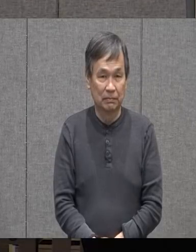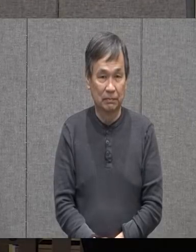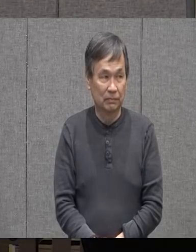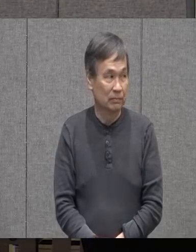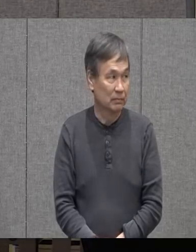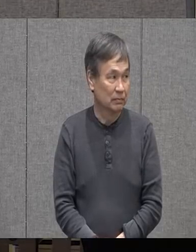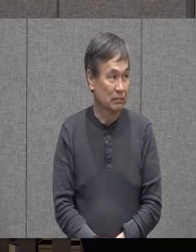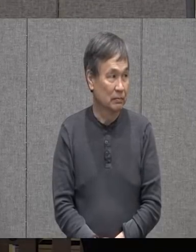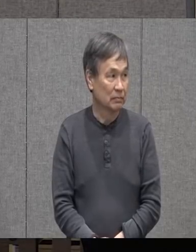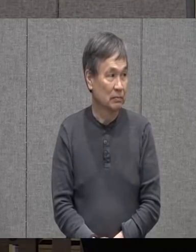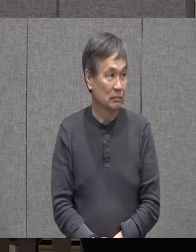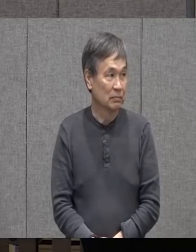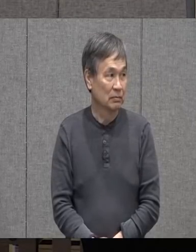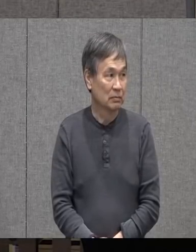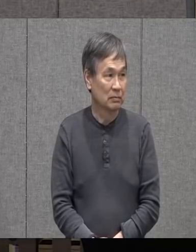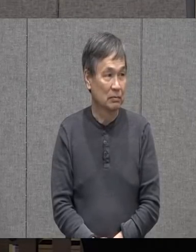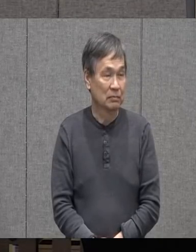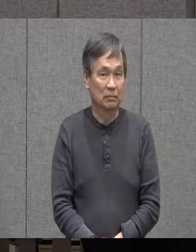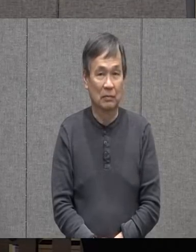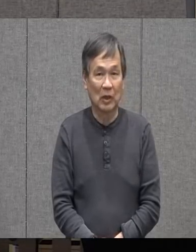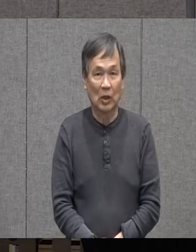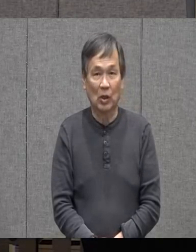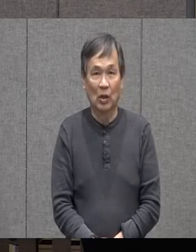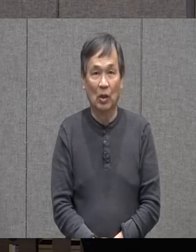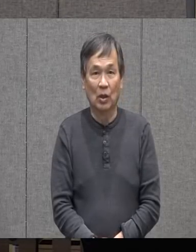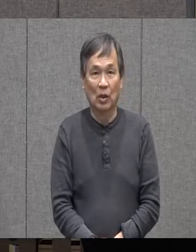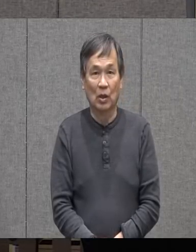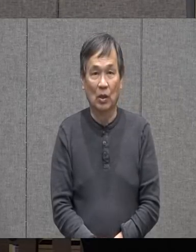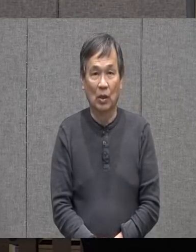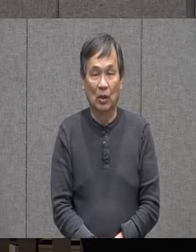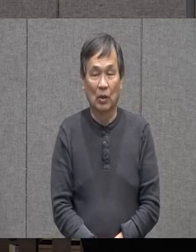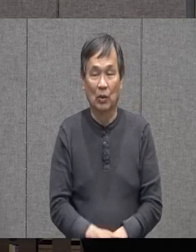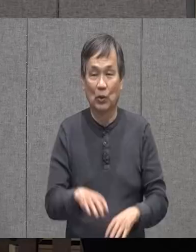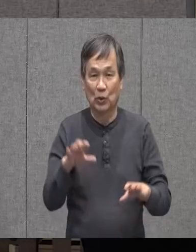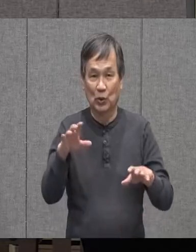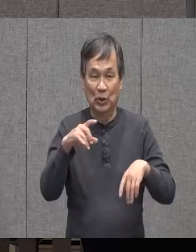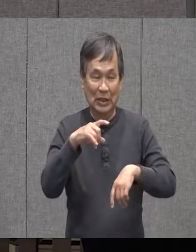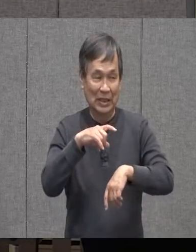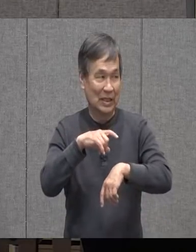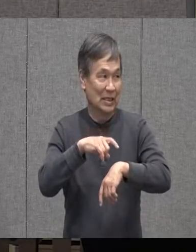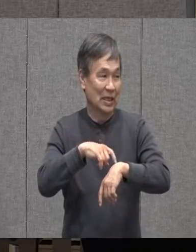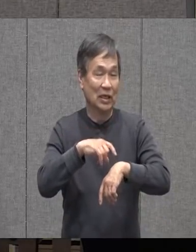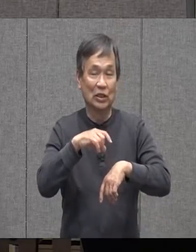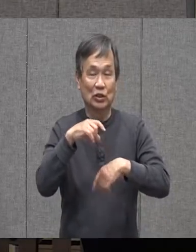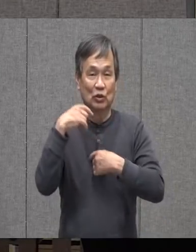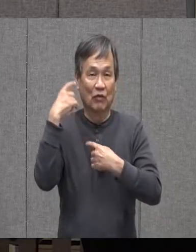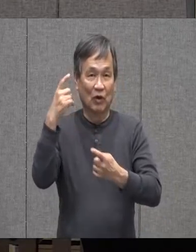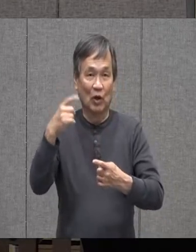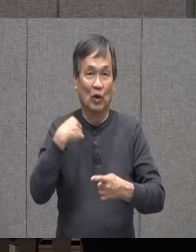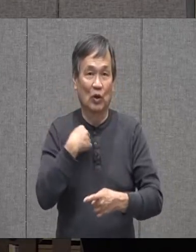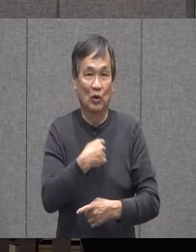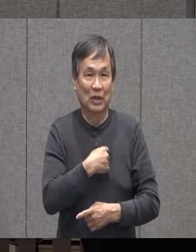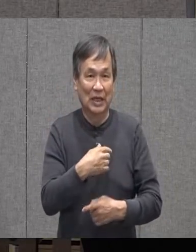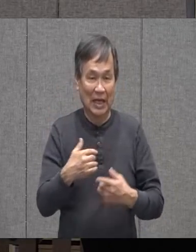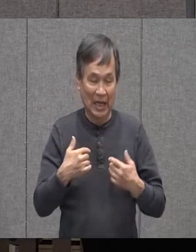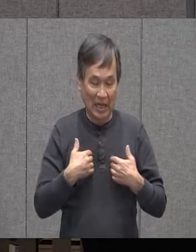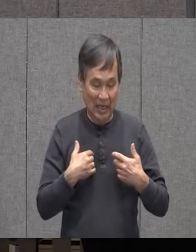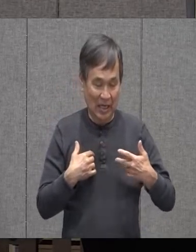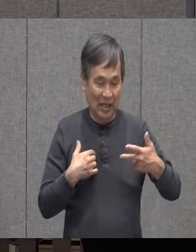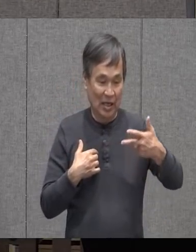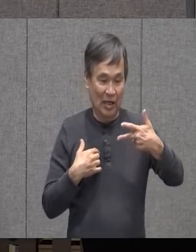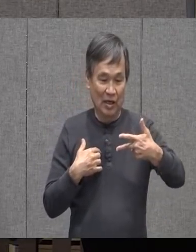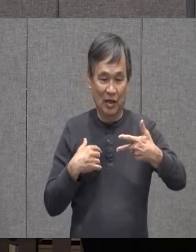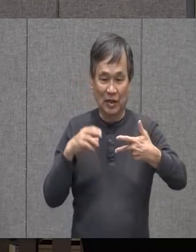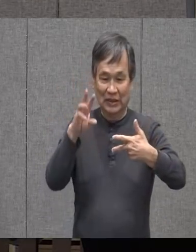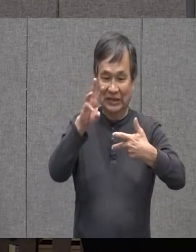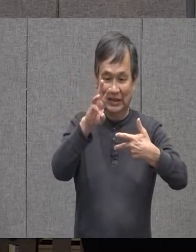Oh my goodness, Ms. Karnes ran out of sticky notes. So far we have 3 lanes of